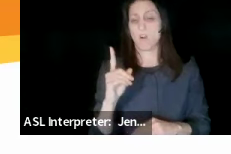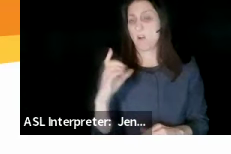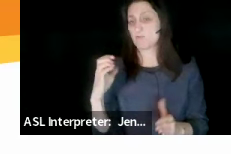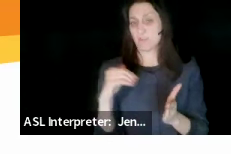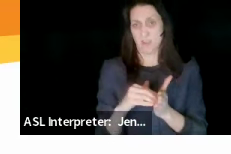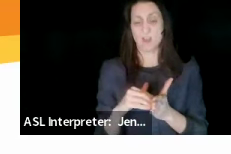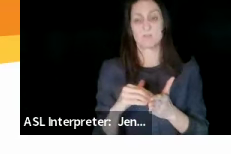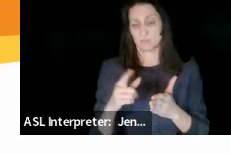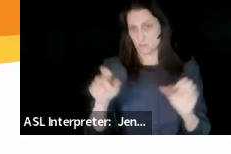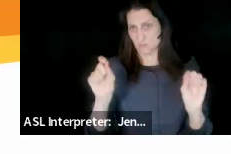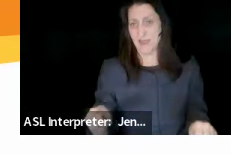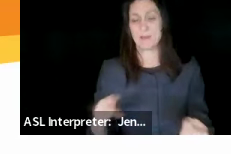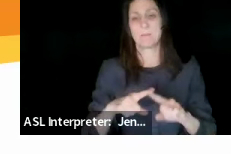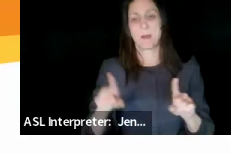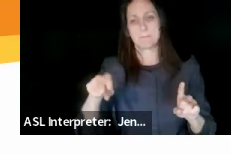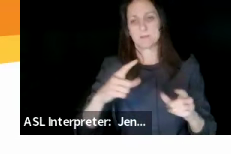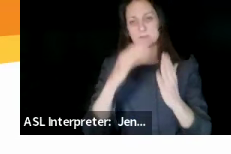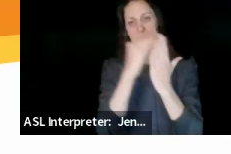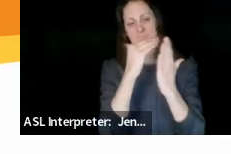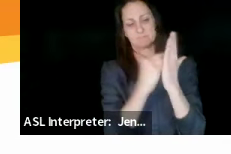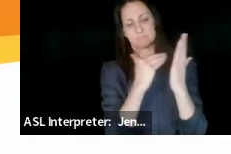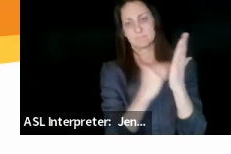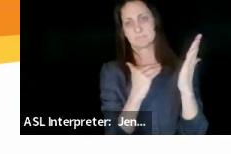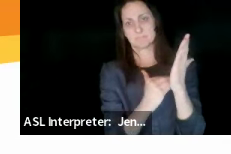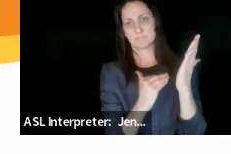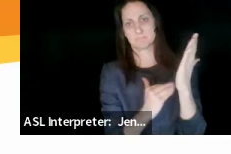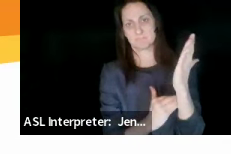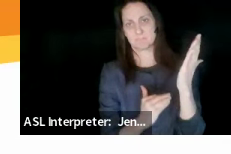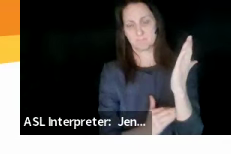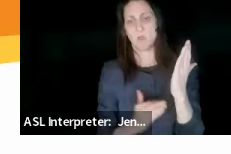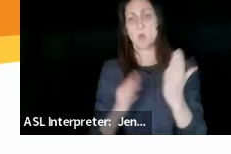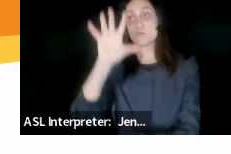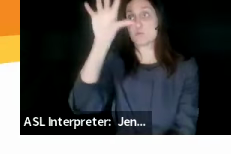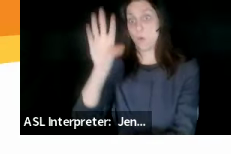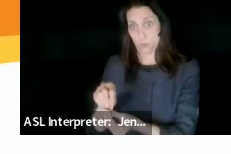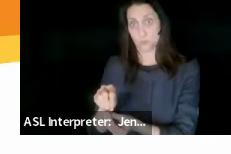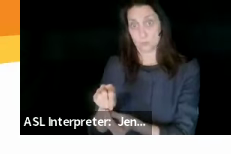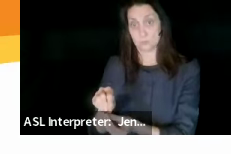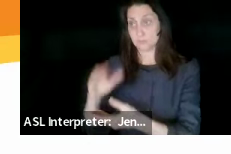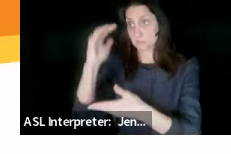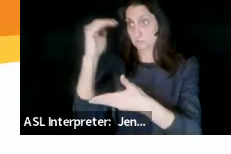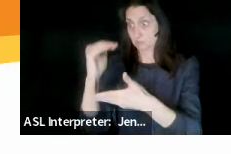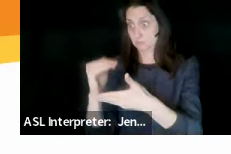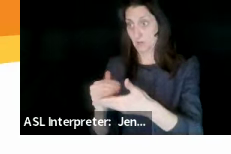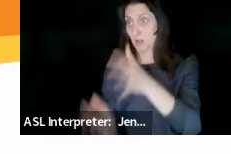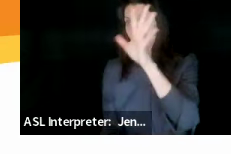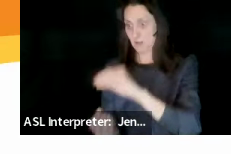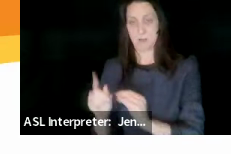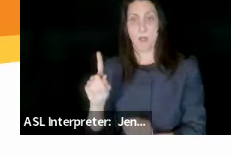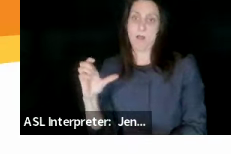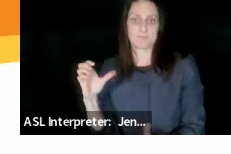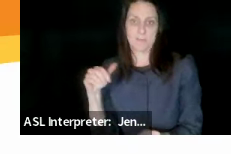to itemize all of those related costs under total cost column. Then you come over to the next column.